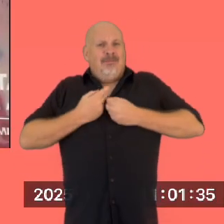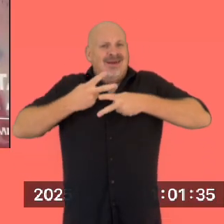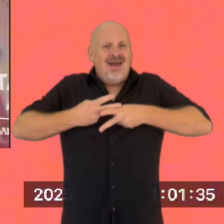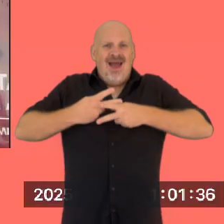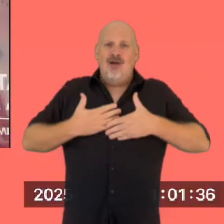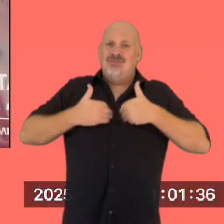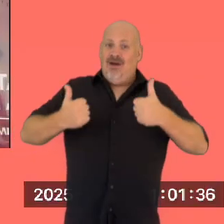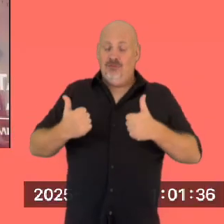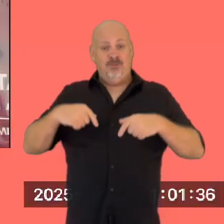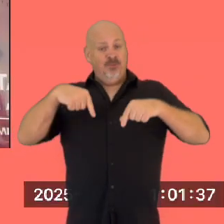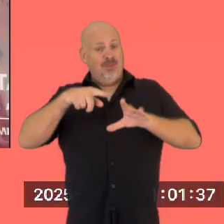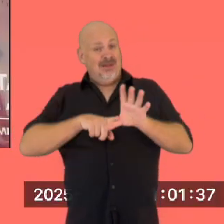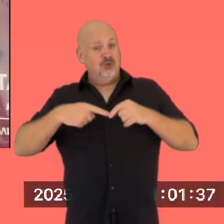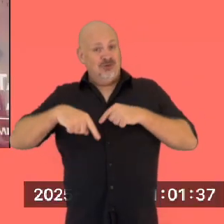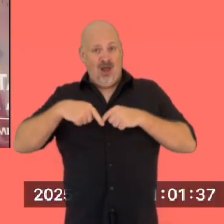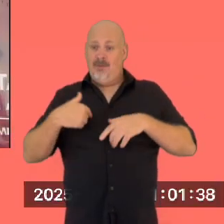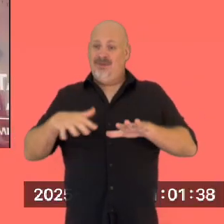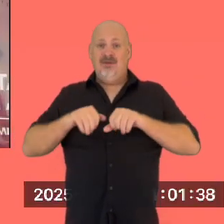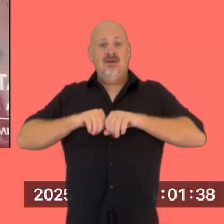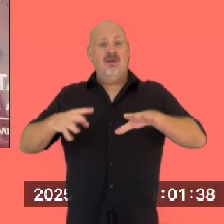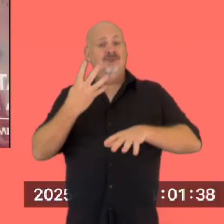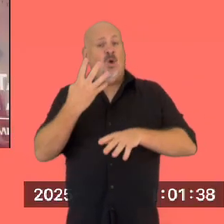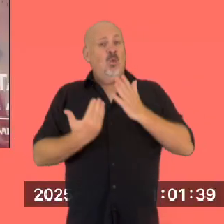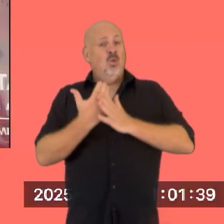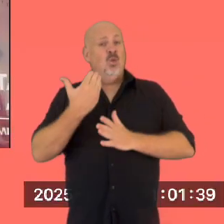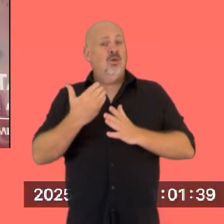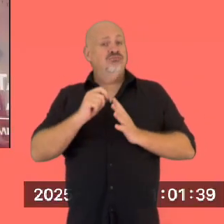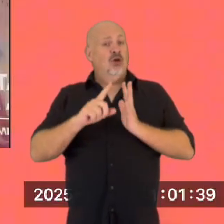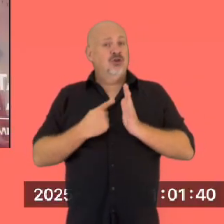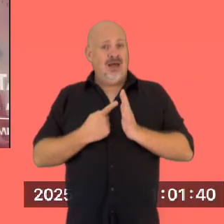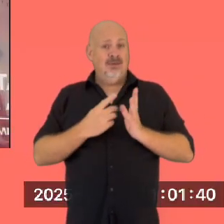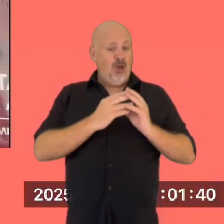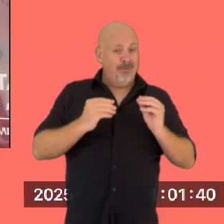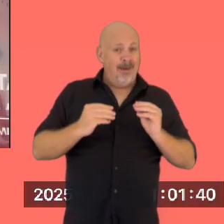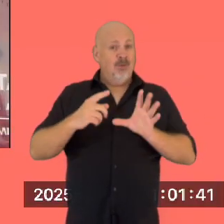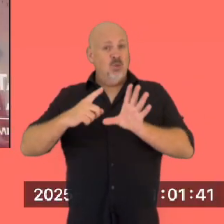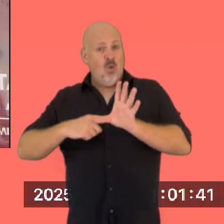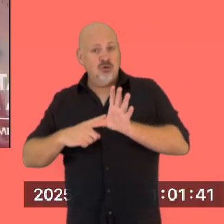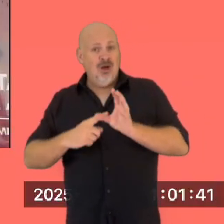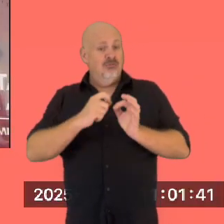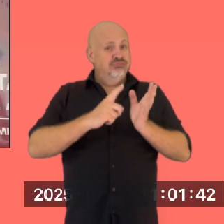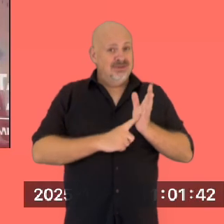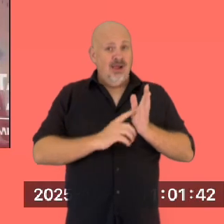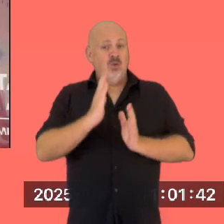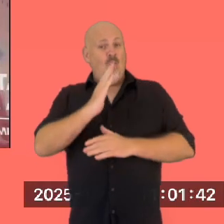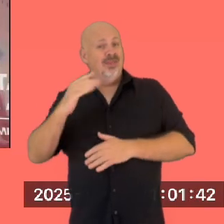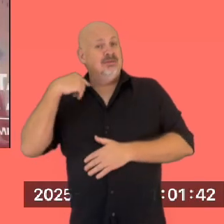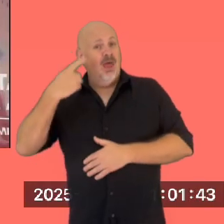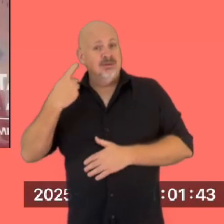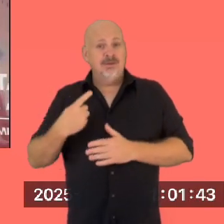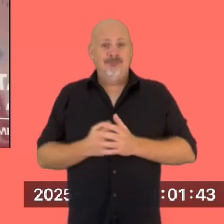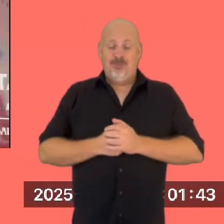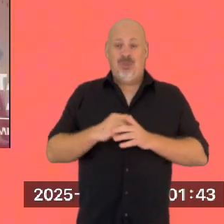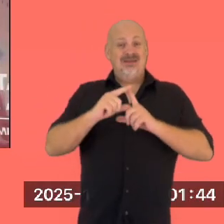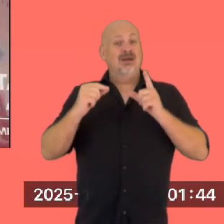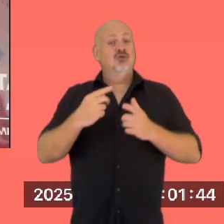and recovery. This year, we have launched 4 brand new projects from Birmingham, Yorkshire, Bristol,